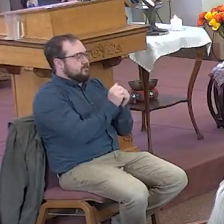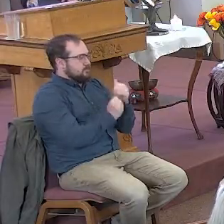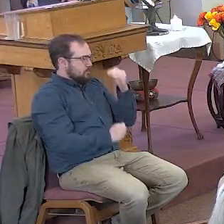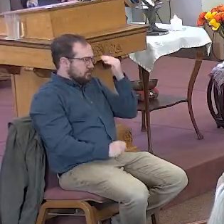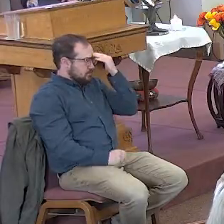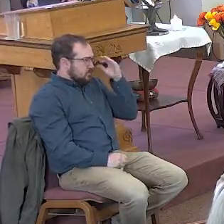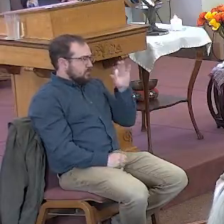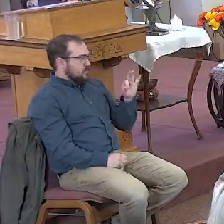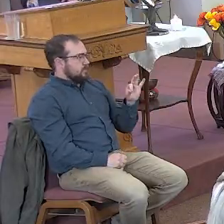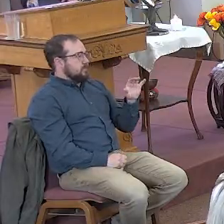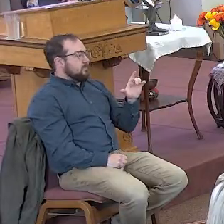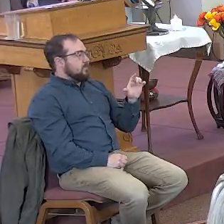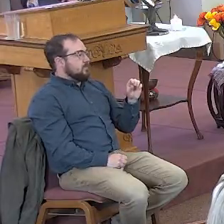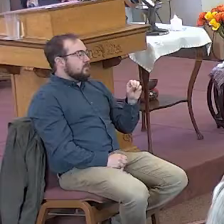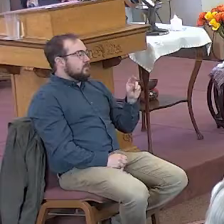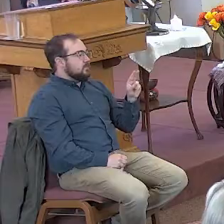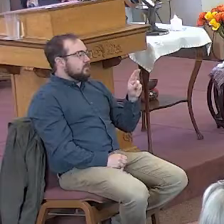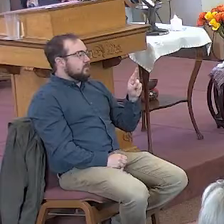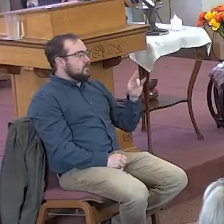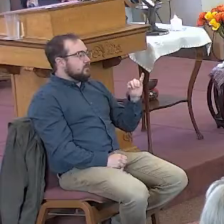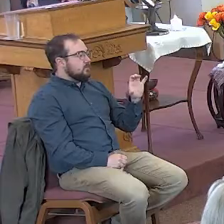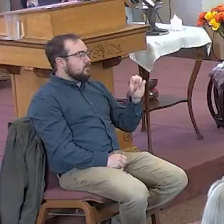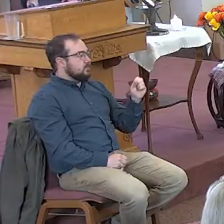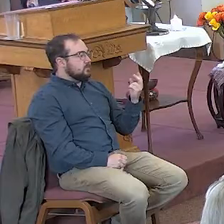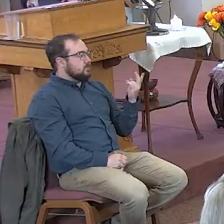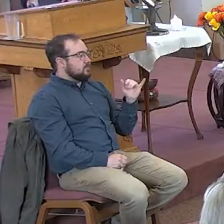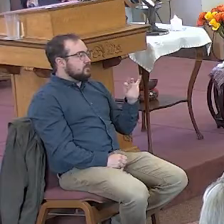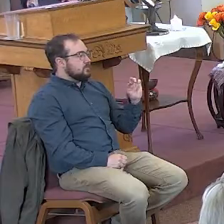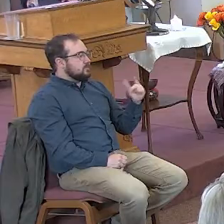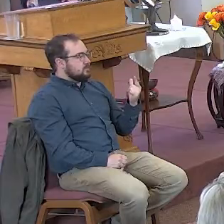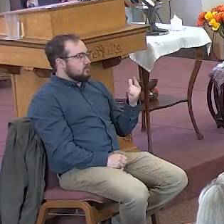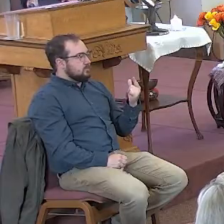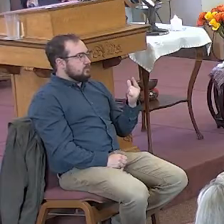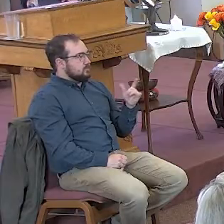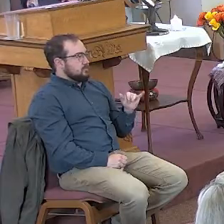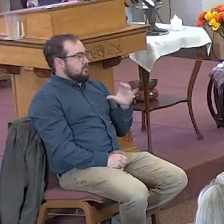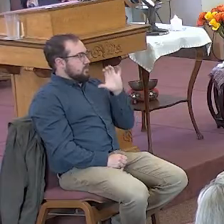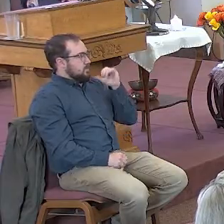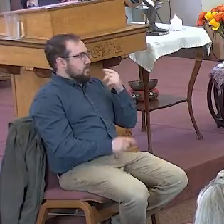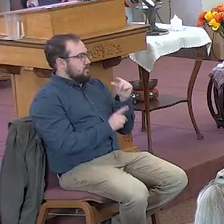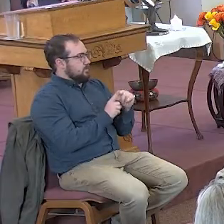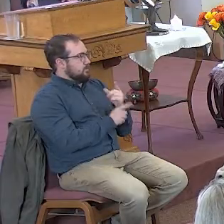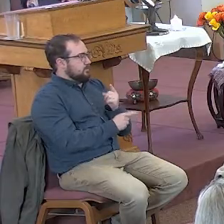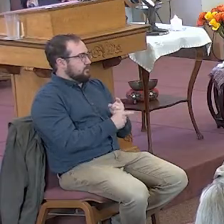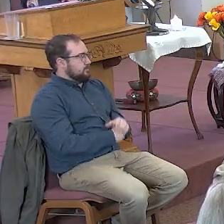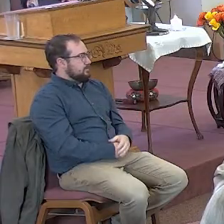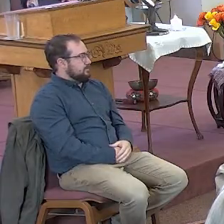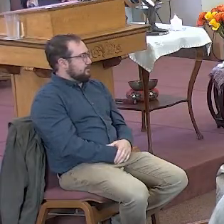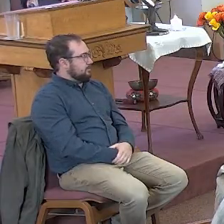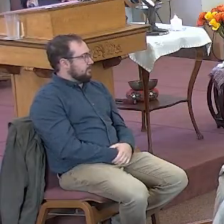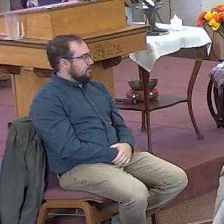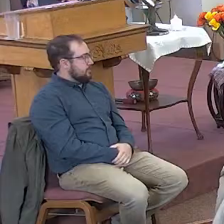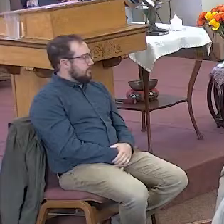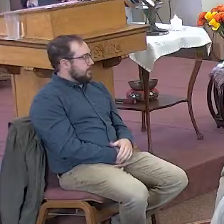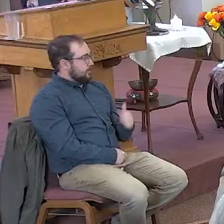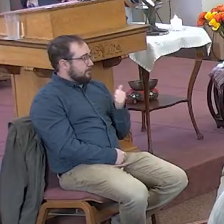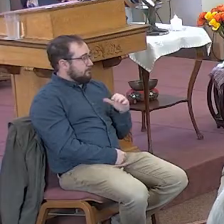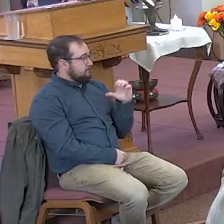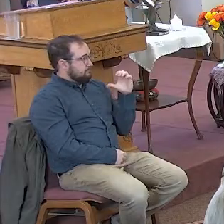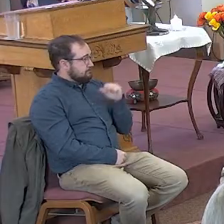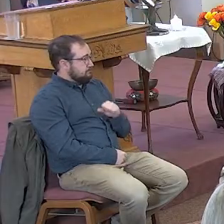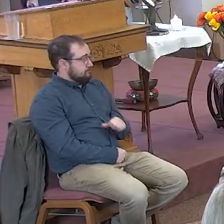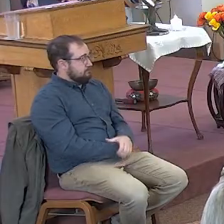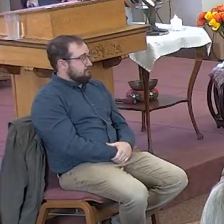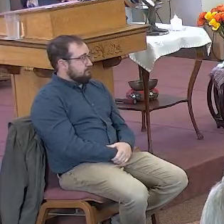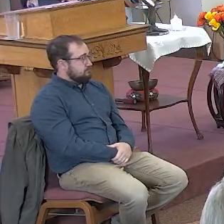flourishing is? It's a kind of weird word, isn't it? Any guesses?